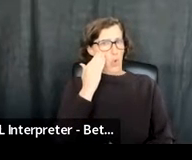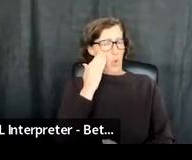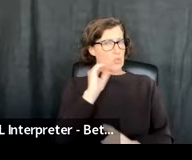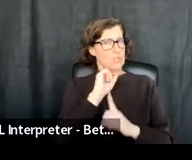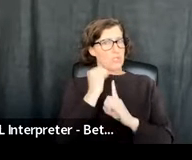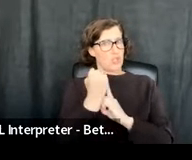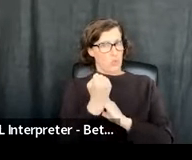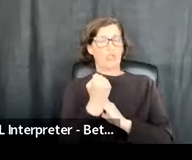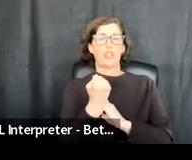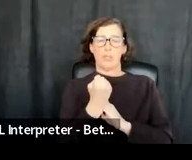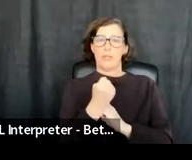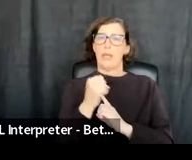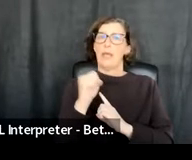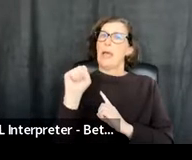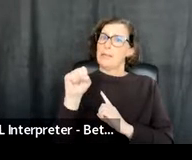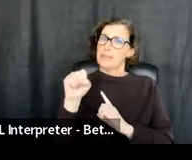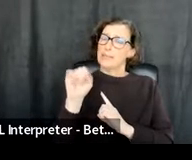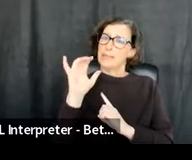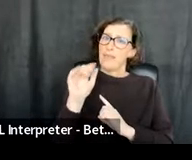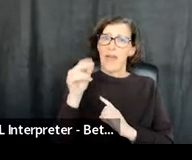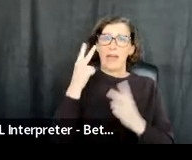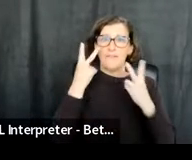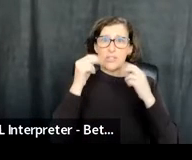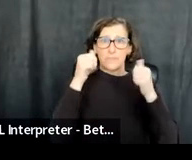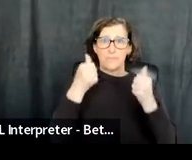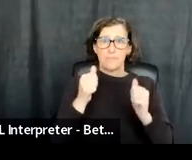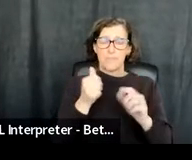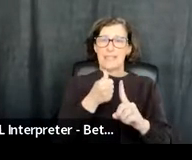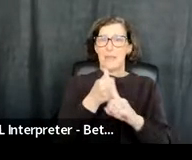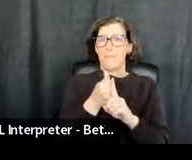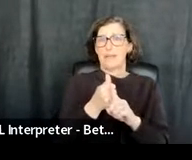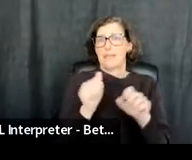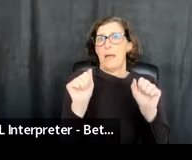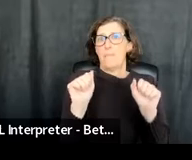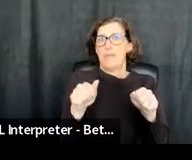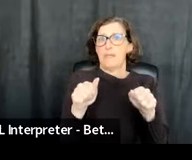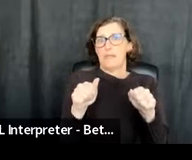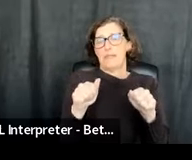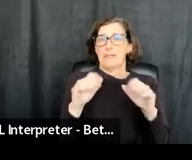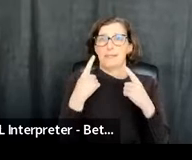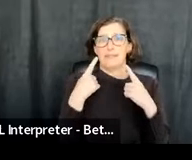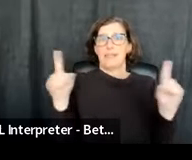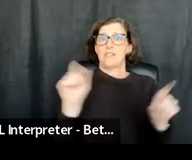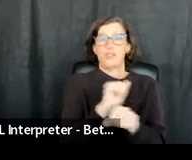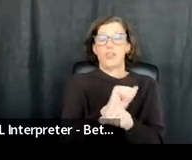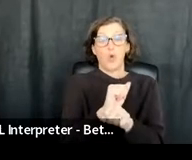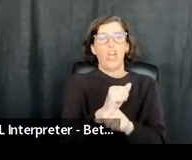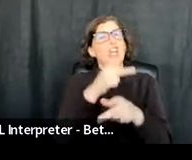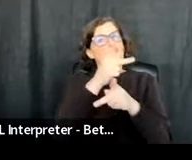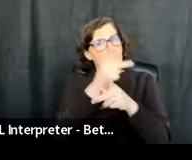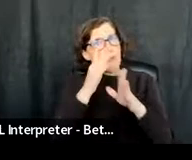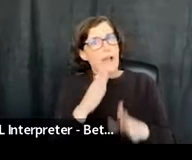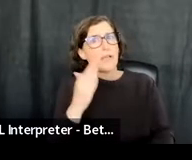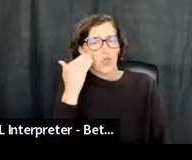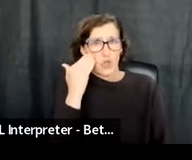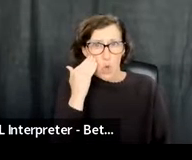it's affecting their ability to perform their tasks as efficiently. The supervisor is aware of it. Let's say, hopefully that